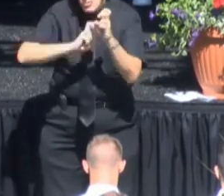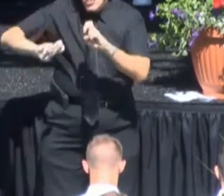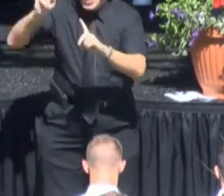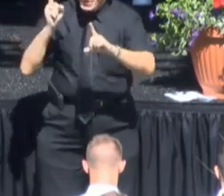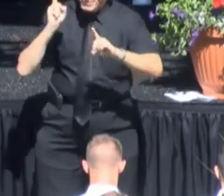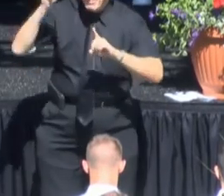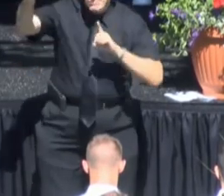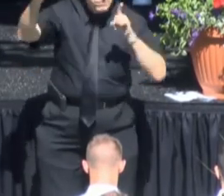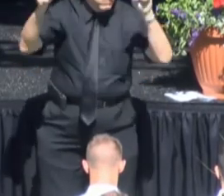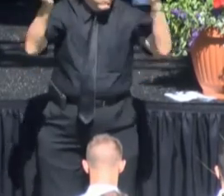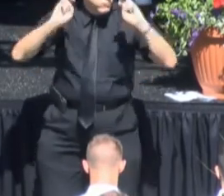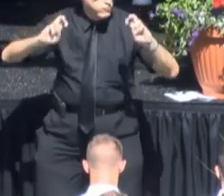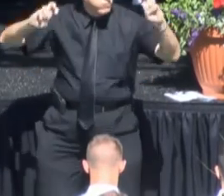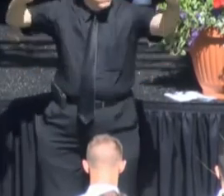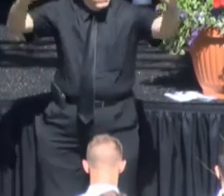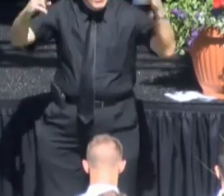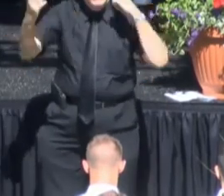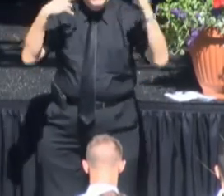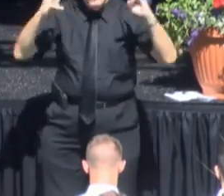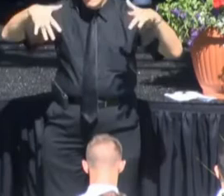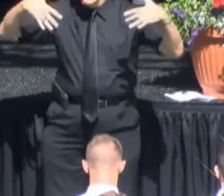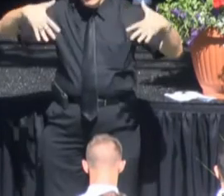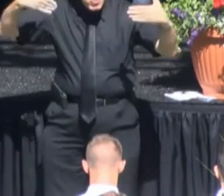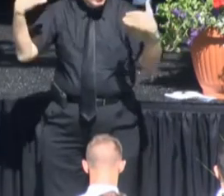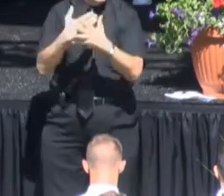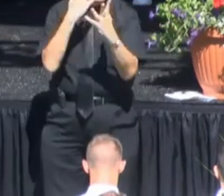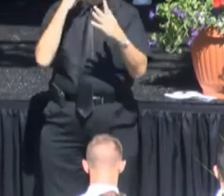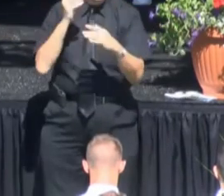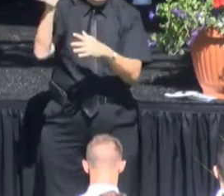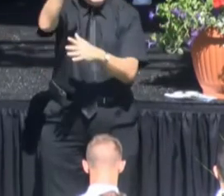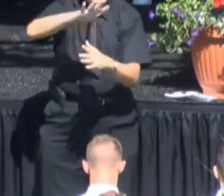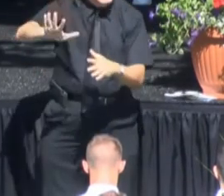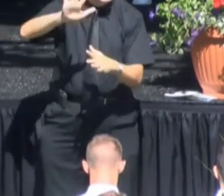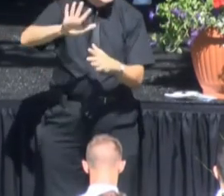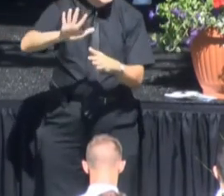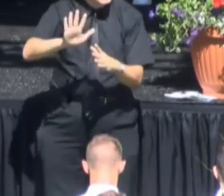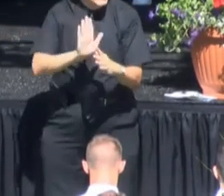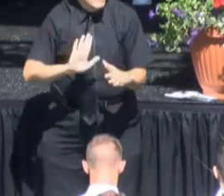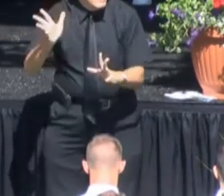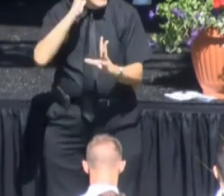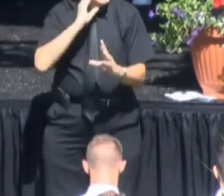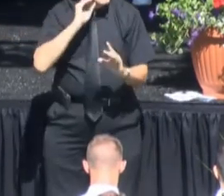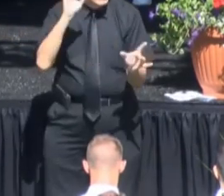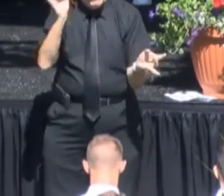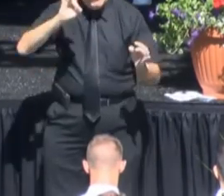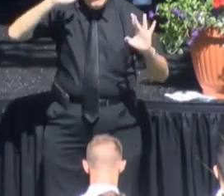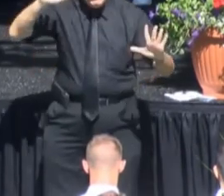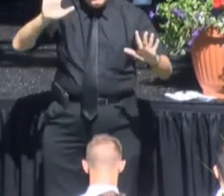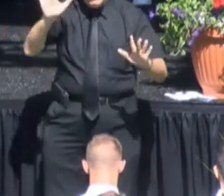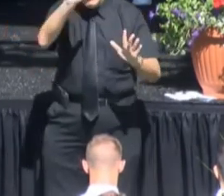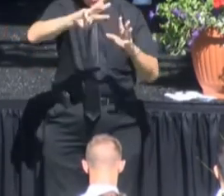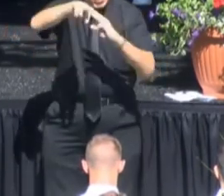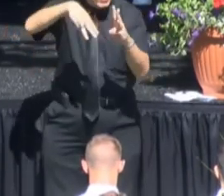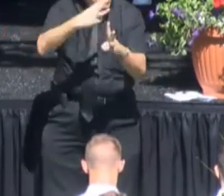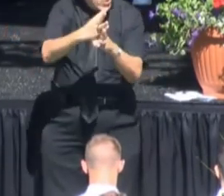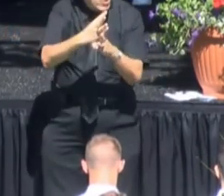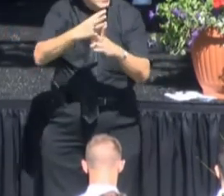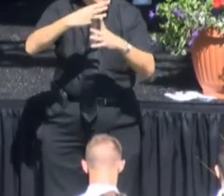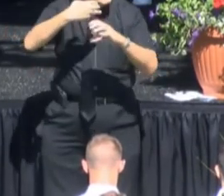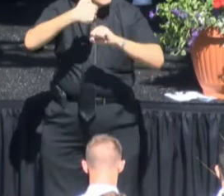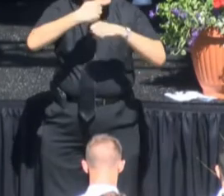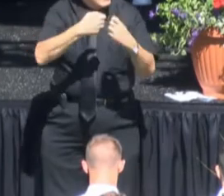lands and saw things they had never seen before. They experienced the wonders of the world and made